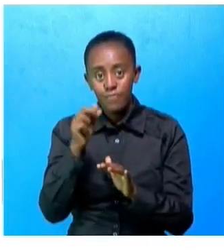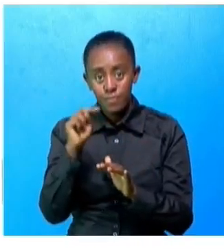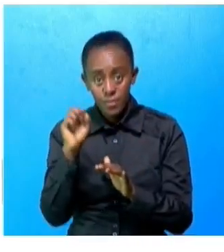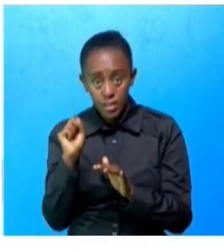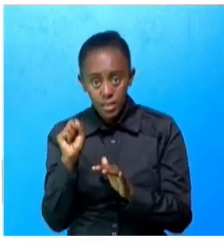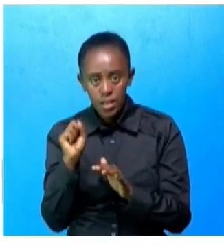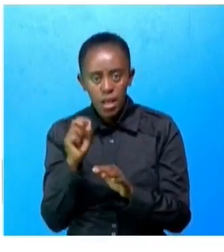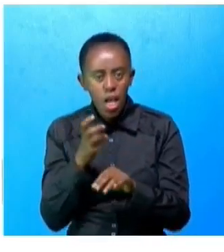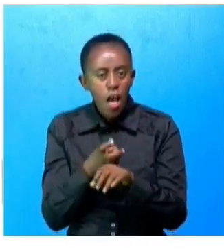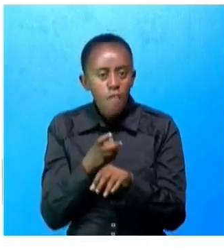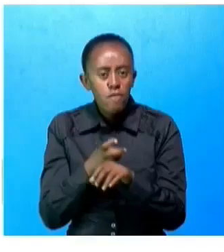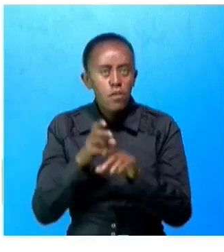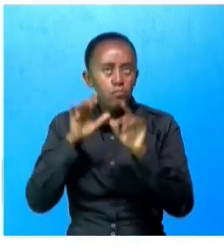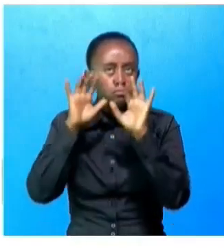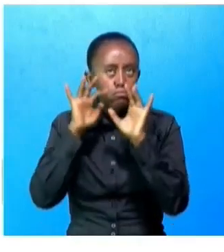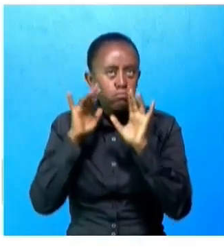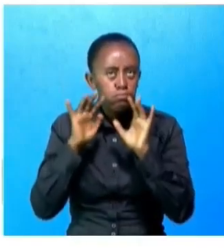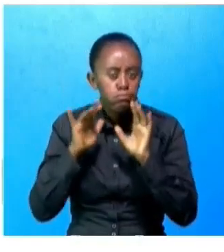heavily,